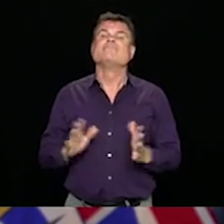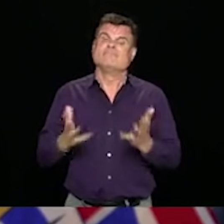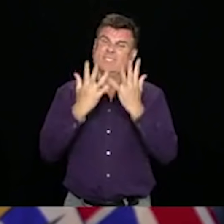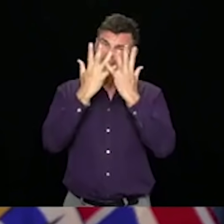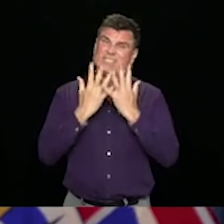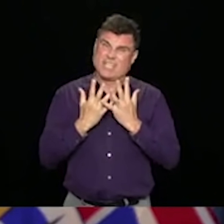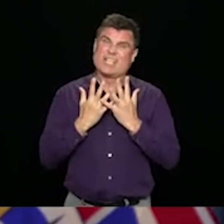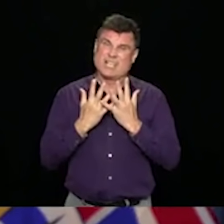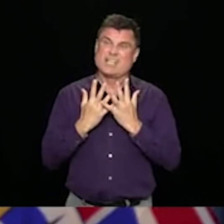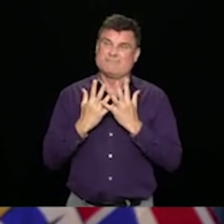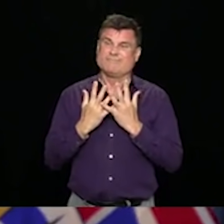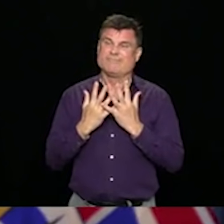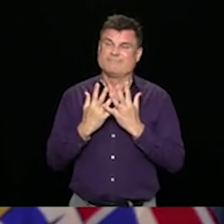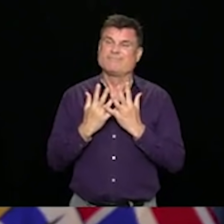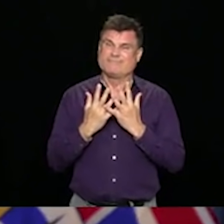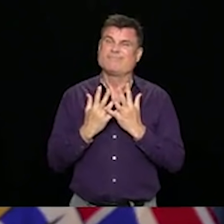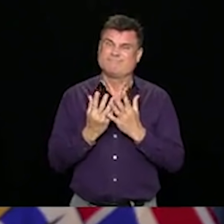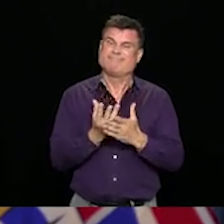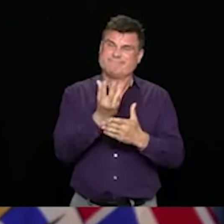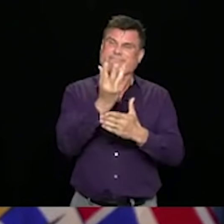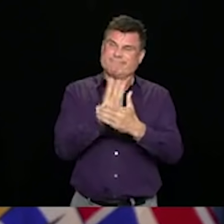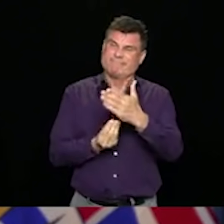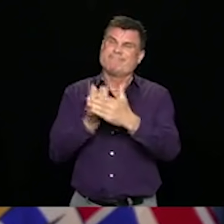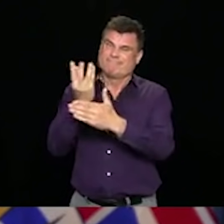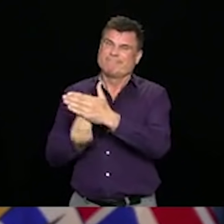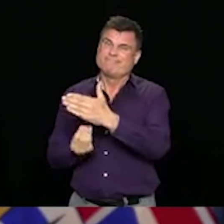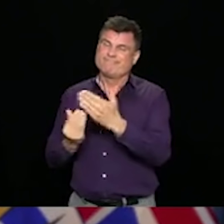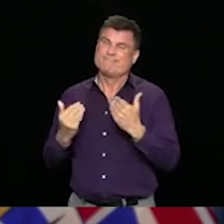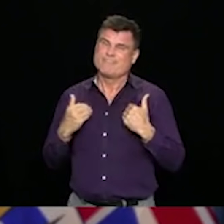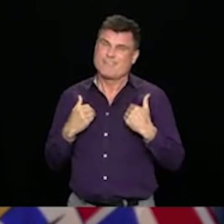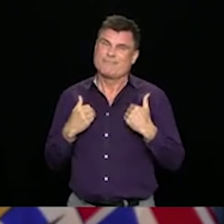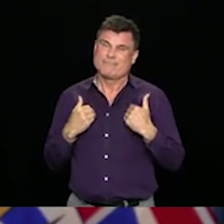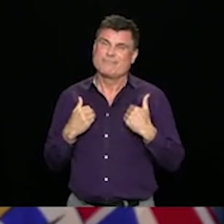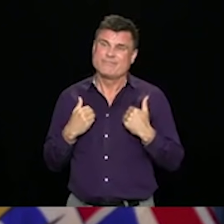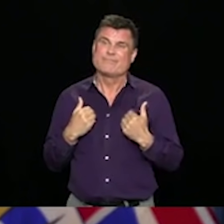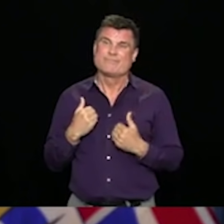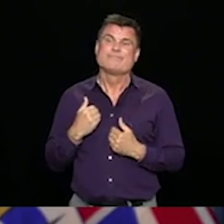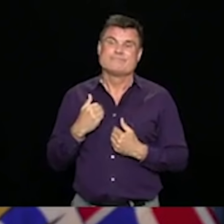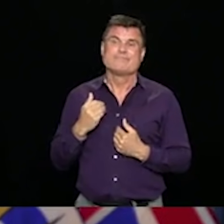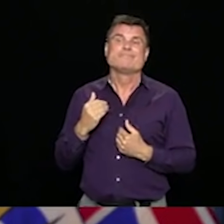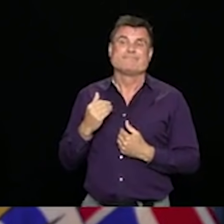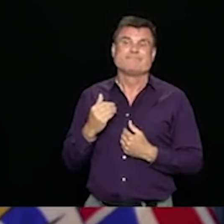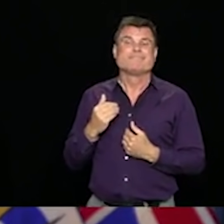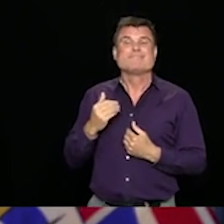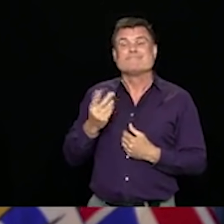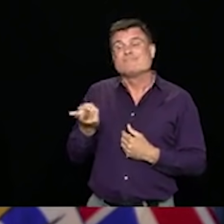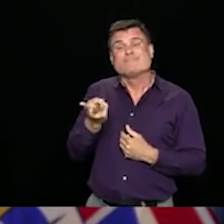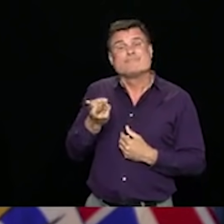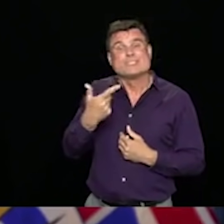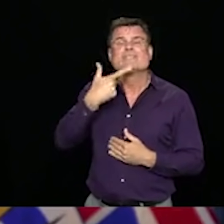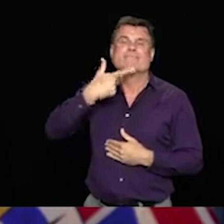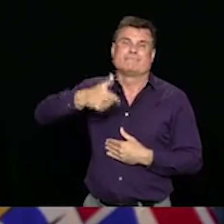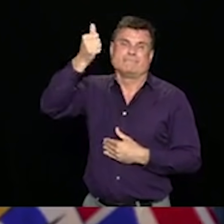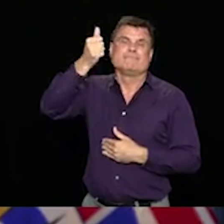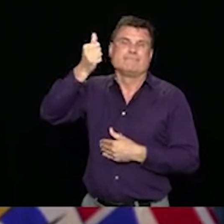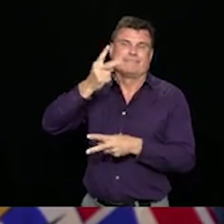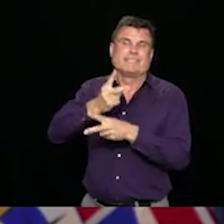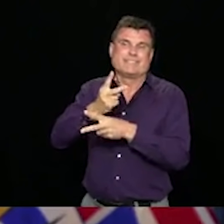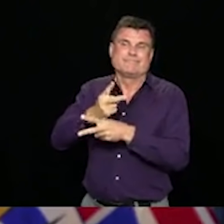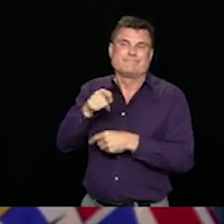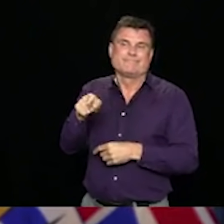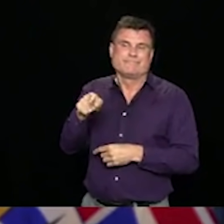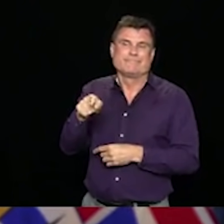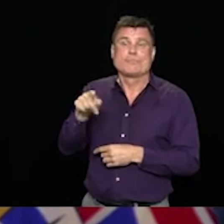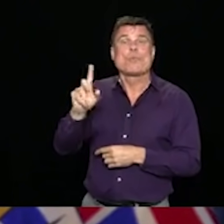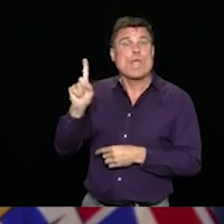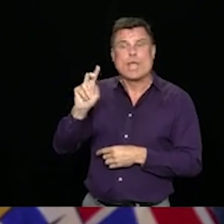unfortunately have one new healthcare related outbreak in a long-term care home in the Fraser Health Region in Nicola